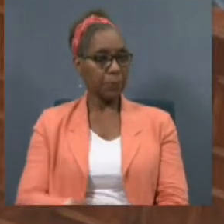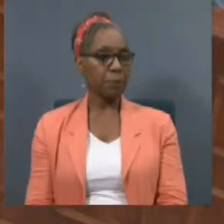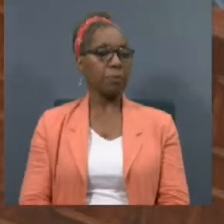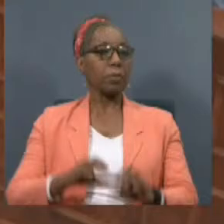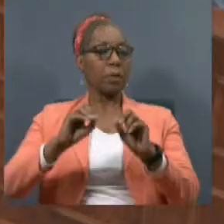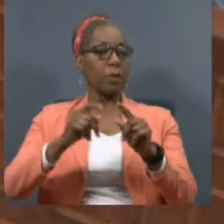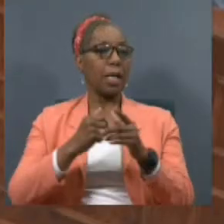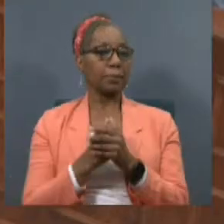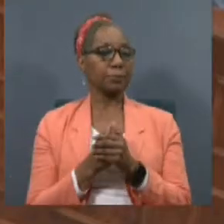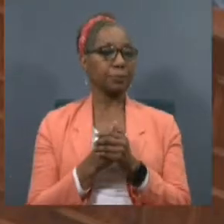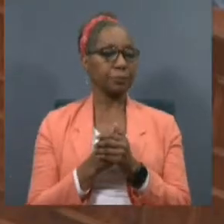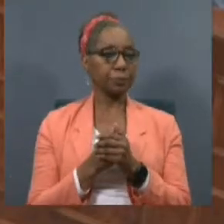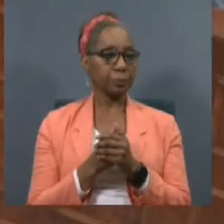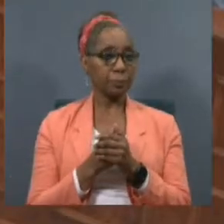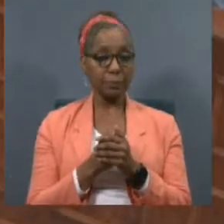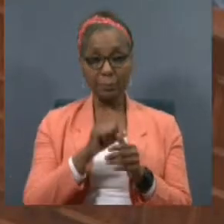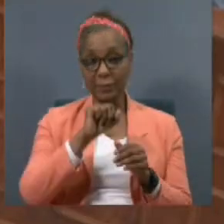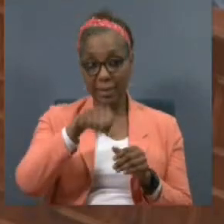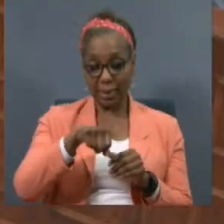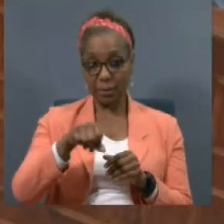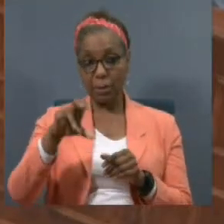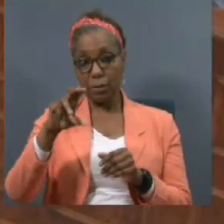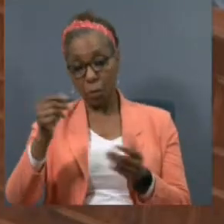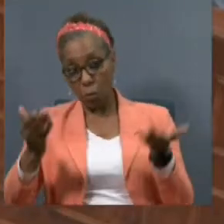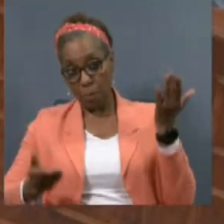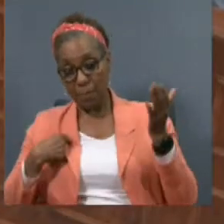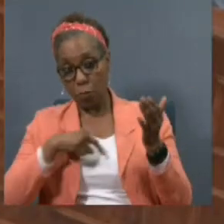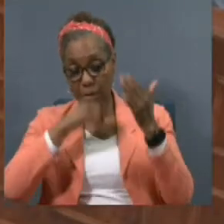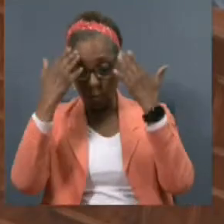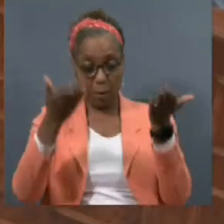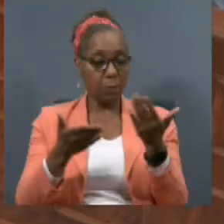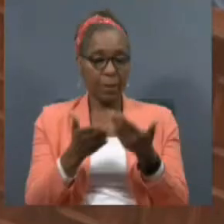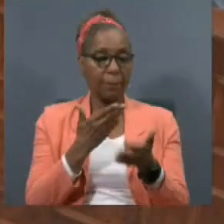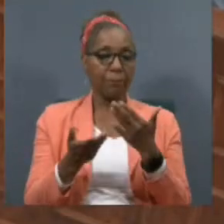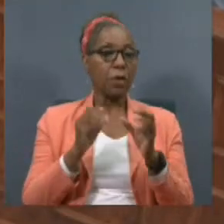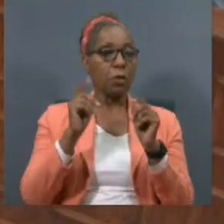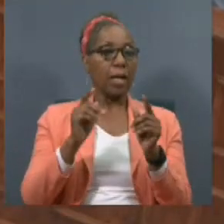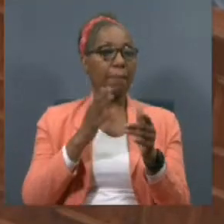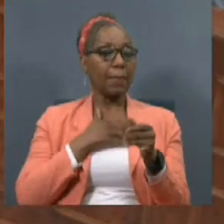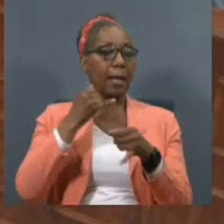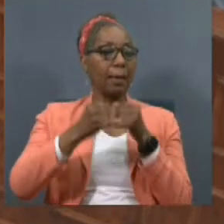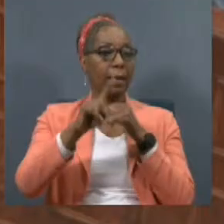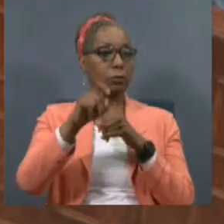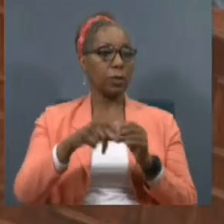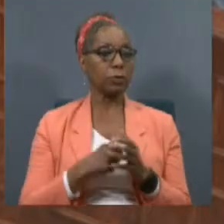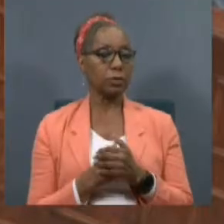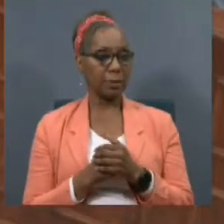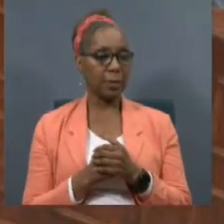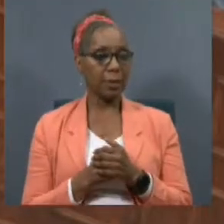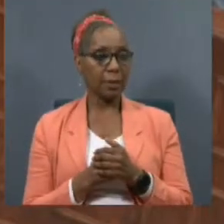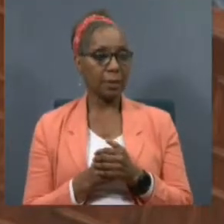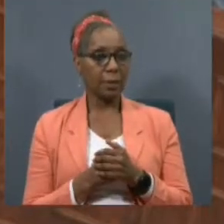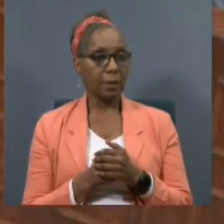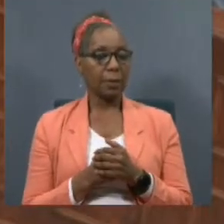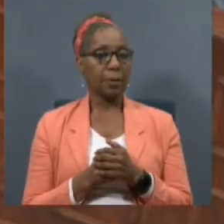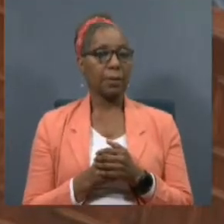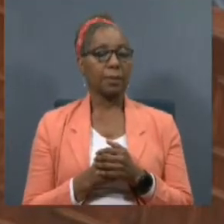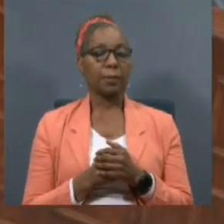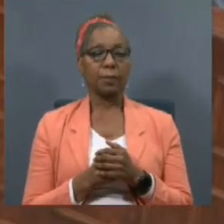Okay. Yes, no, maybe? We don't know. Okay. And then my last question is,